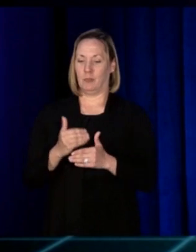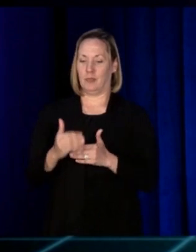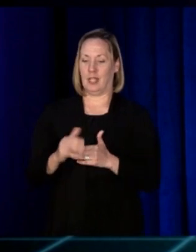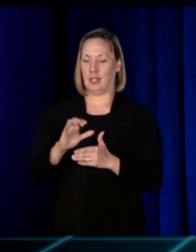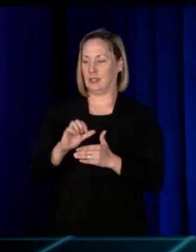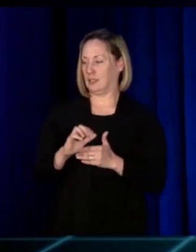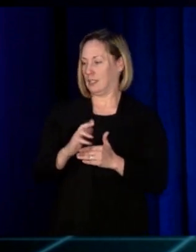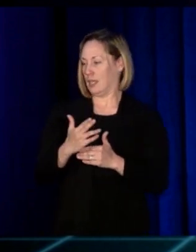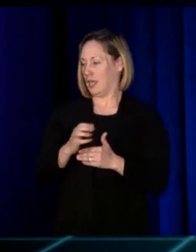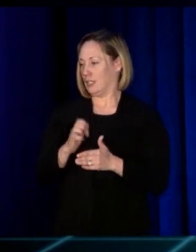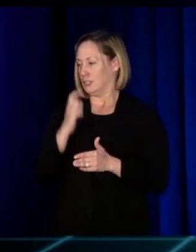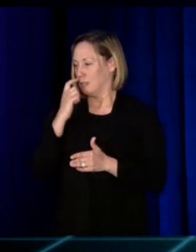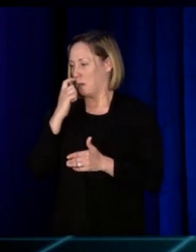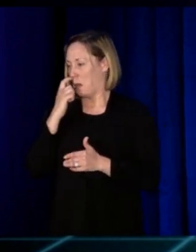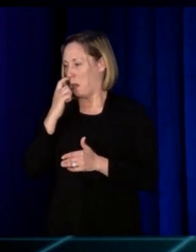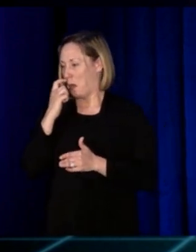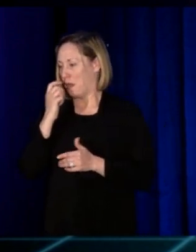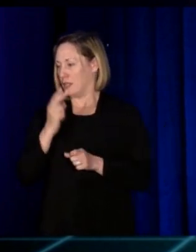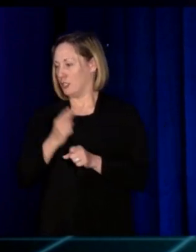cache, use server.